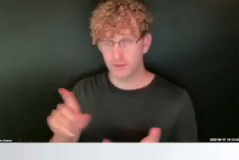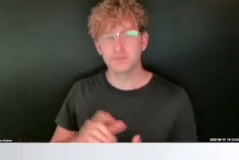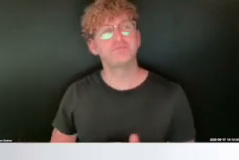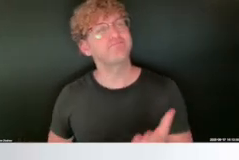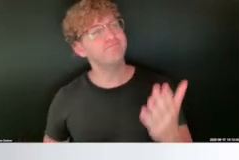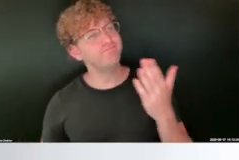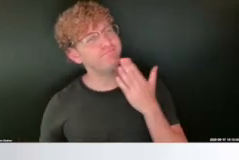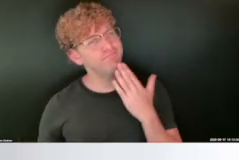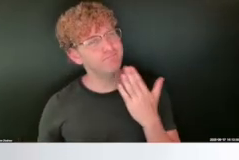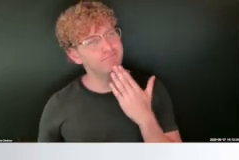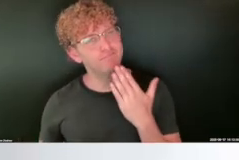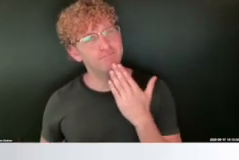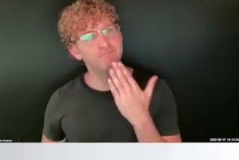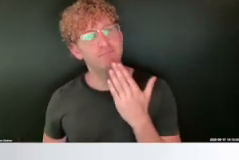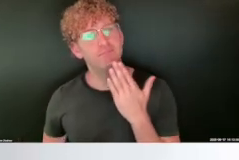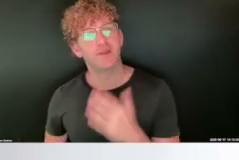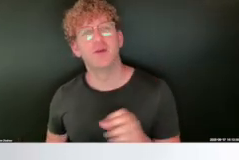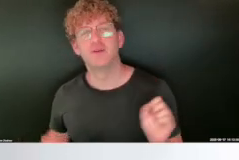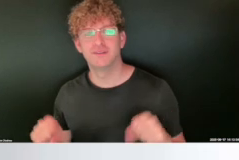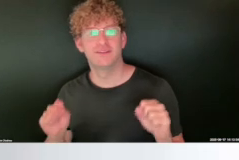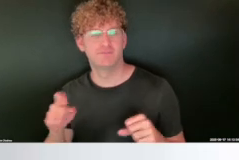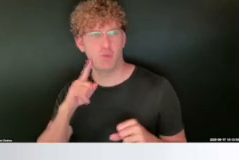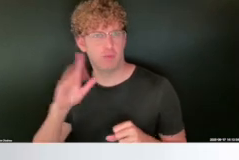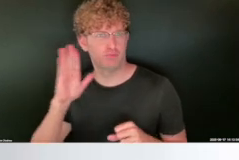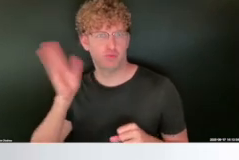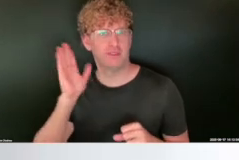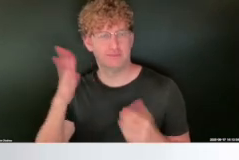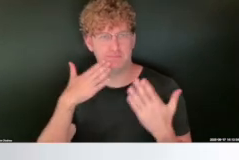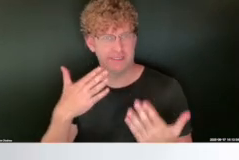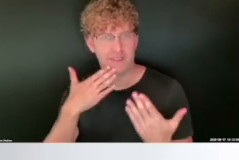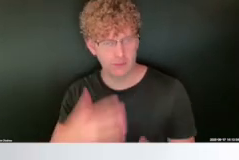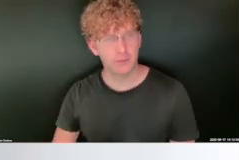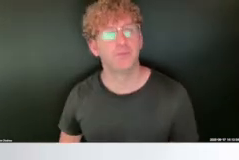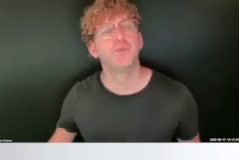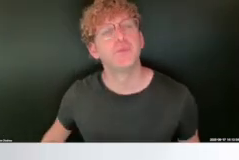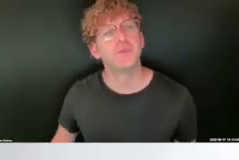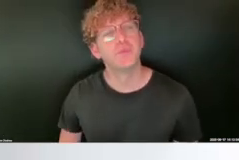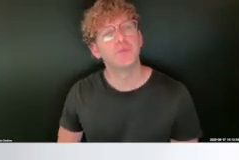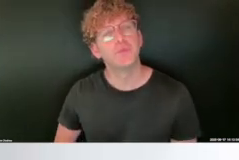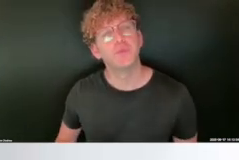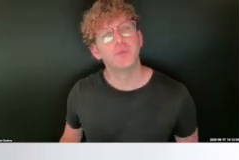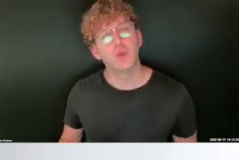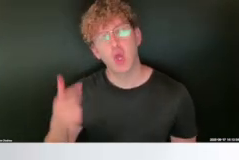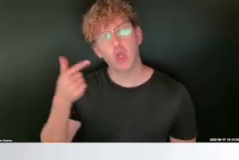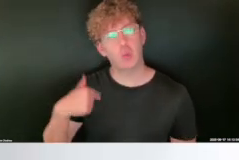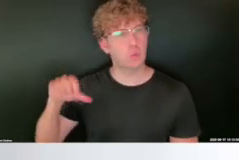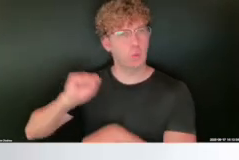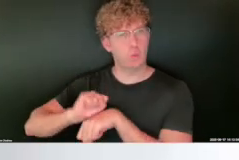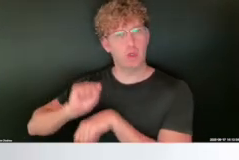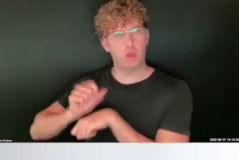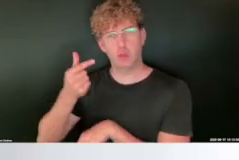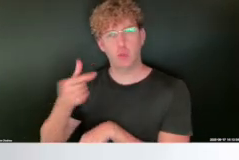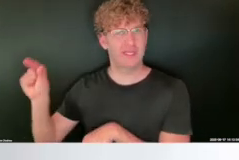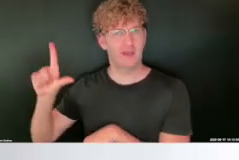Thank you. Yeah, thank you for the presentation, Marissa Brown, the Green Lining Institute. Just a clarification, so there is